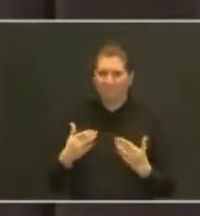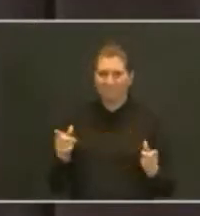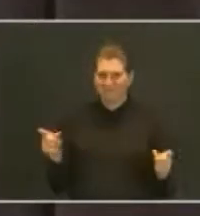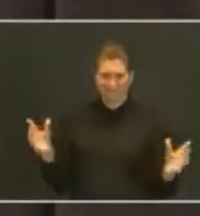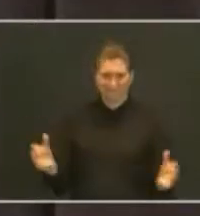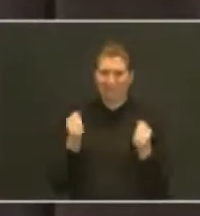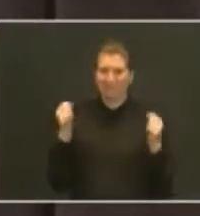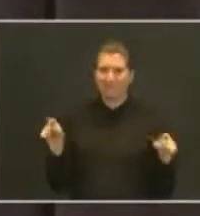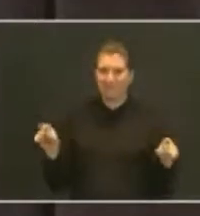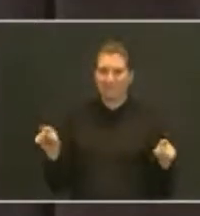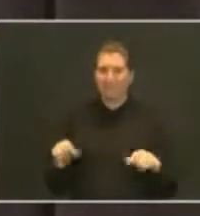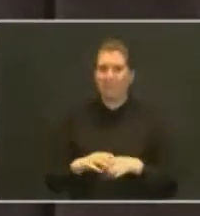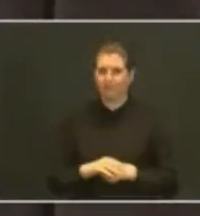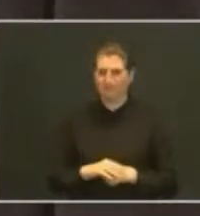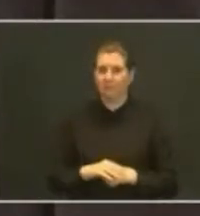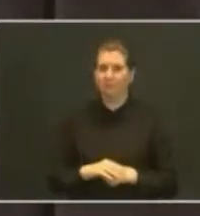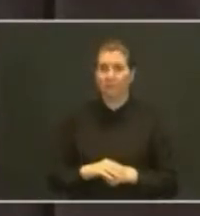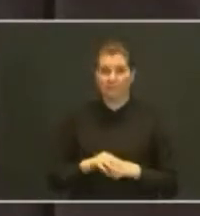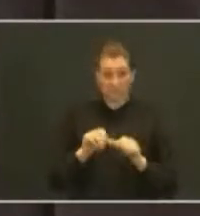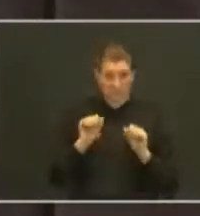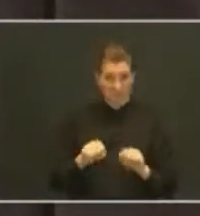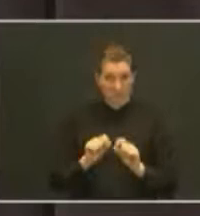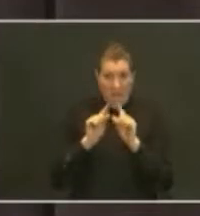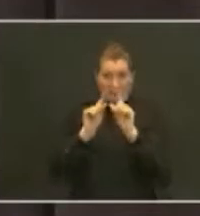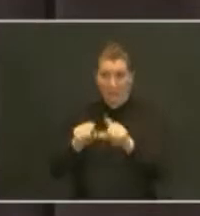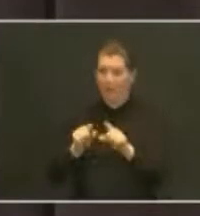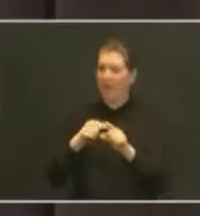locations. They can go by visiting